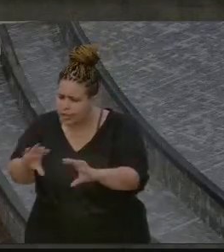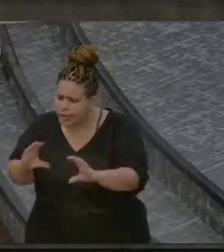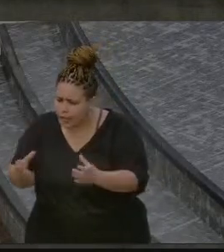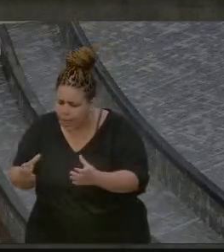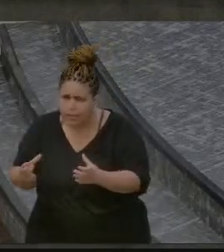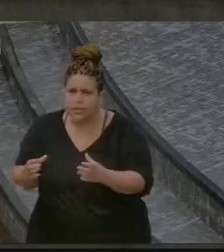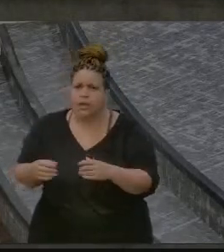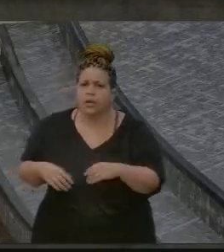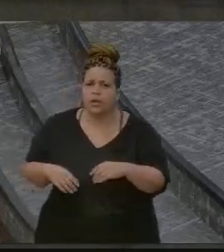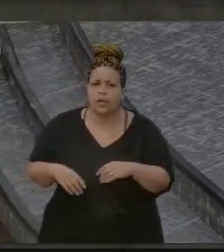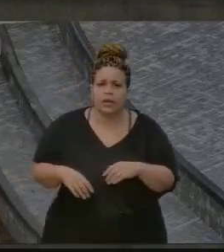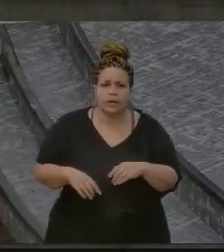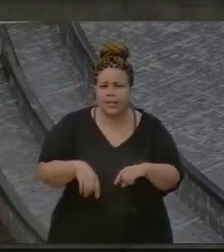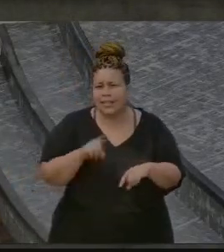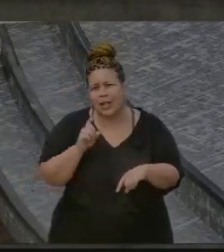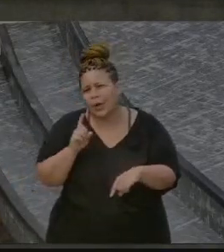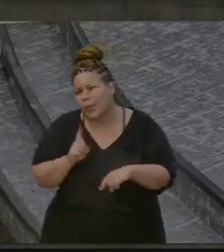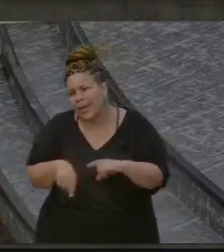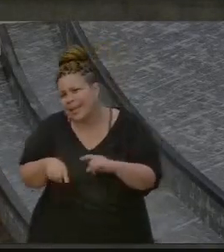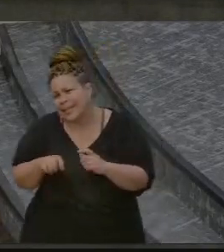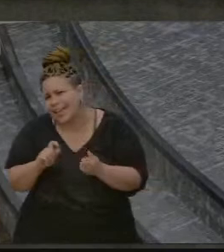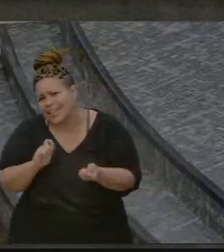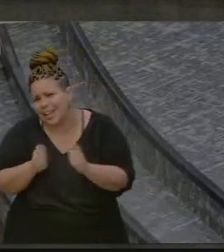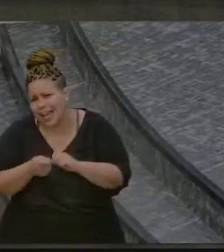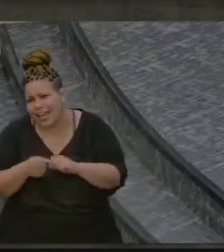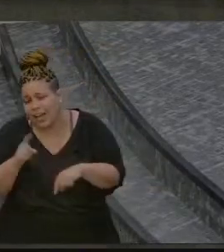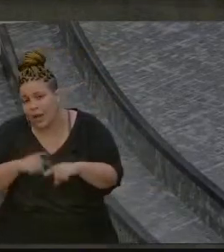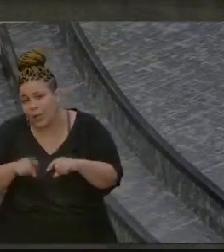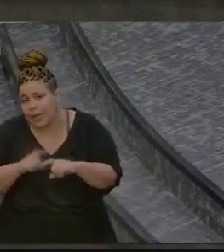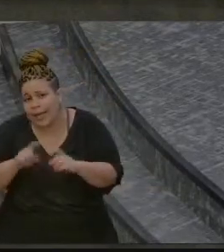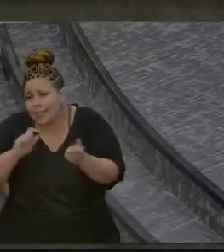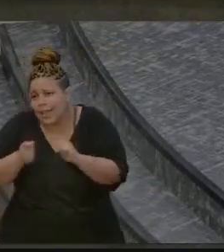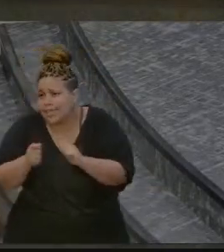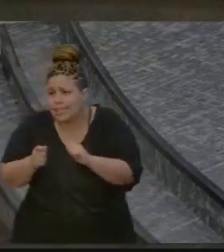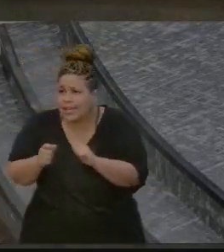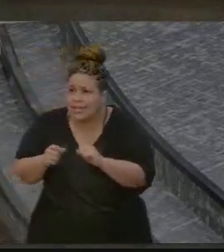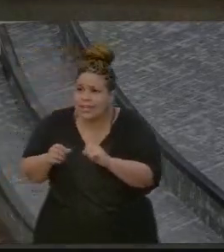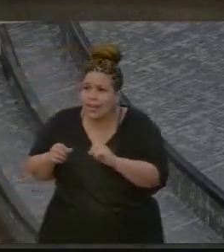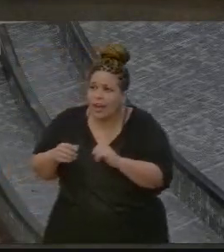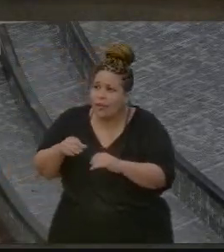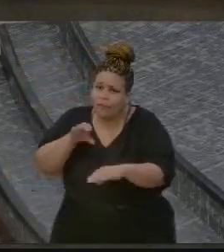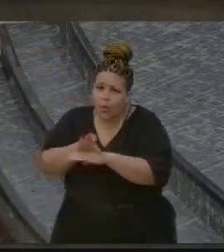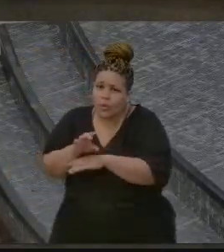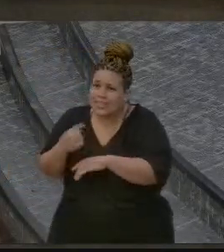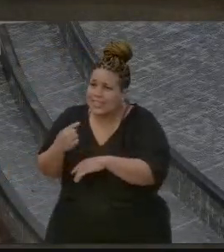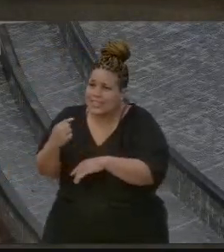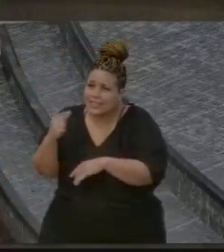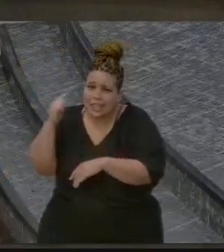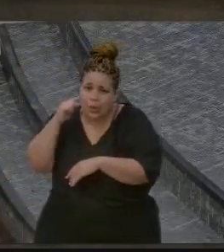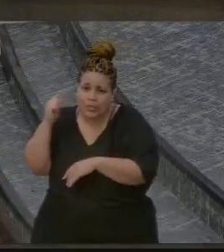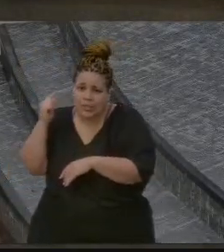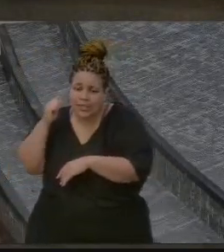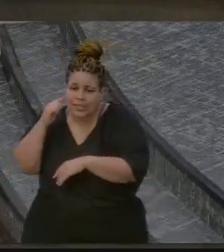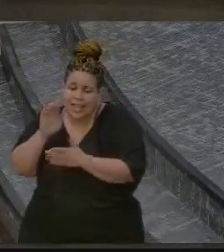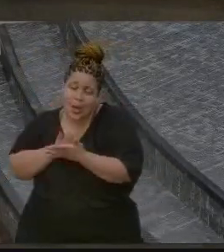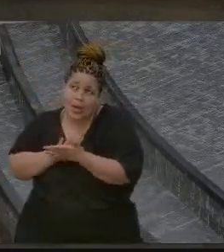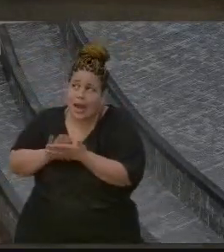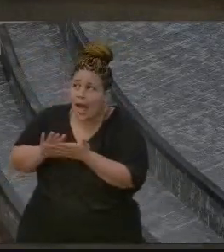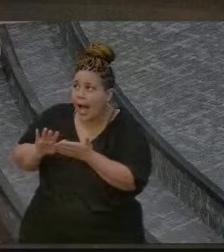We can't sugar up. We can't. It is what it is.